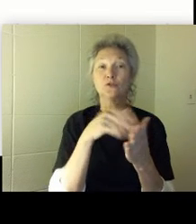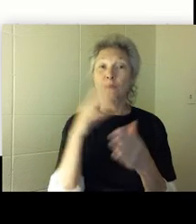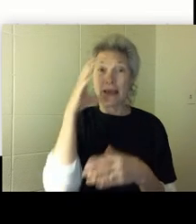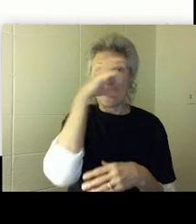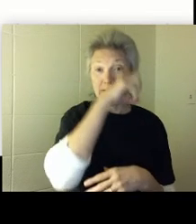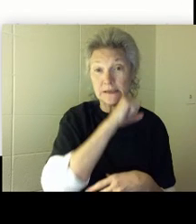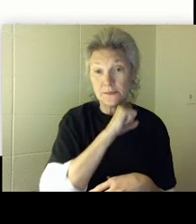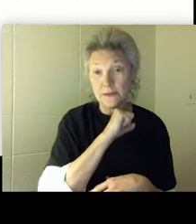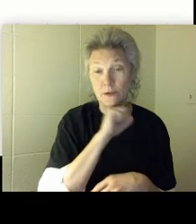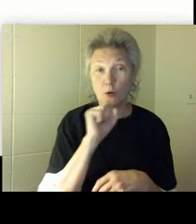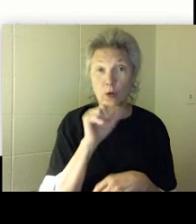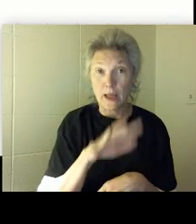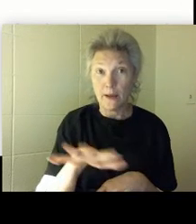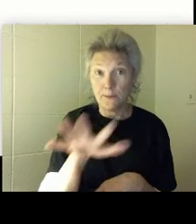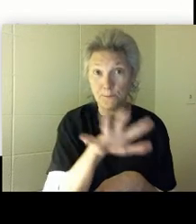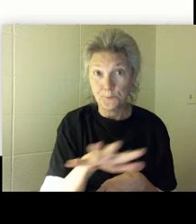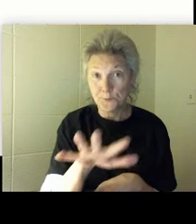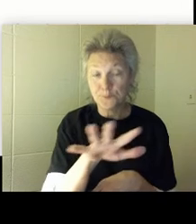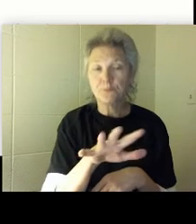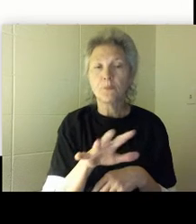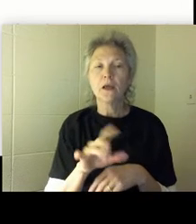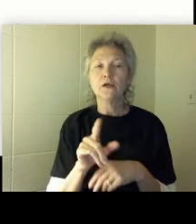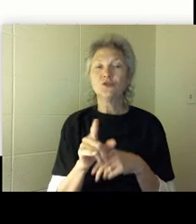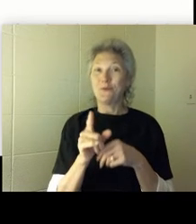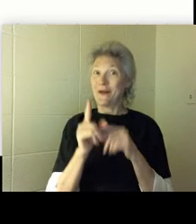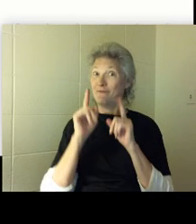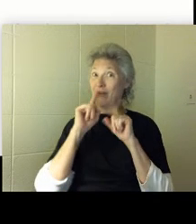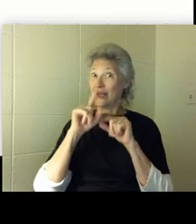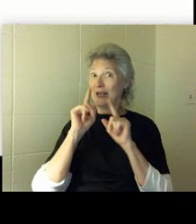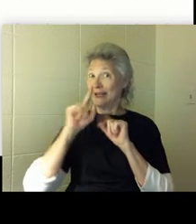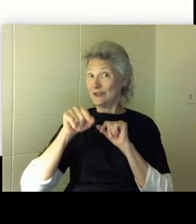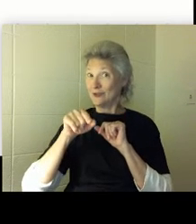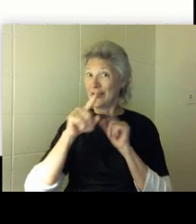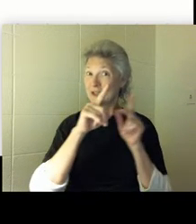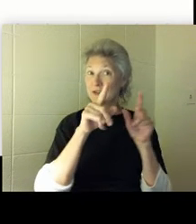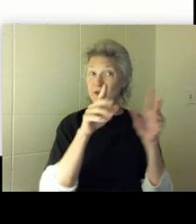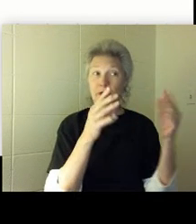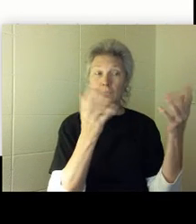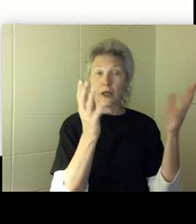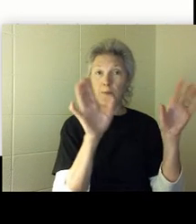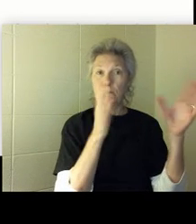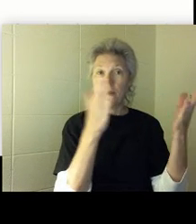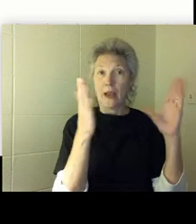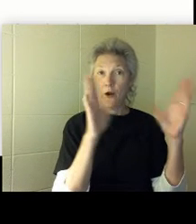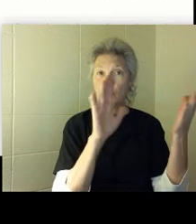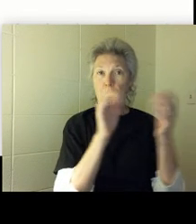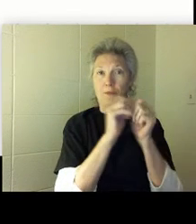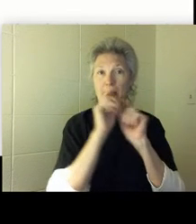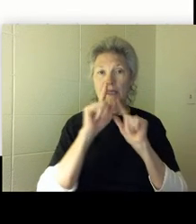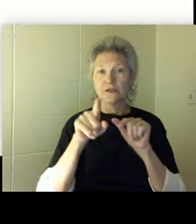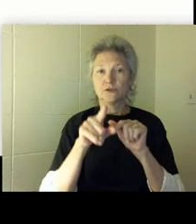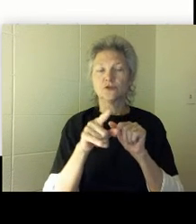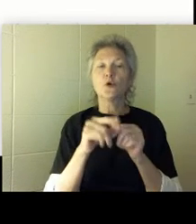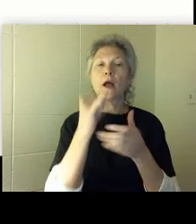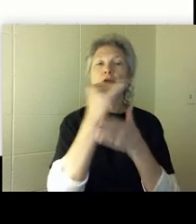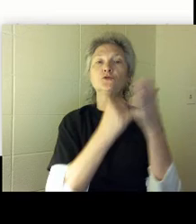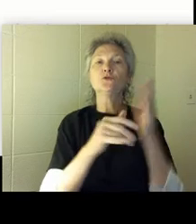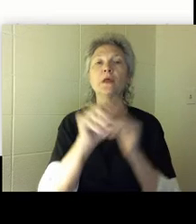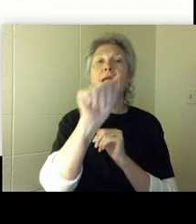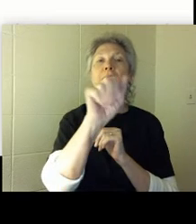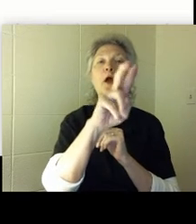that when I get my final product, I can check it with my estimate. Okay, so I already drew out the area model